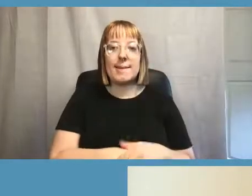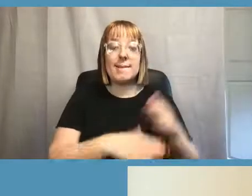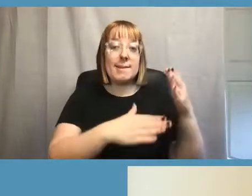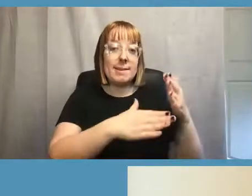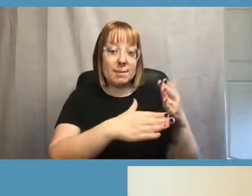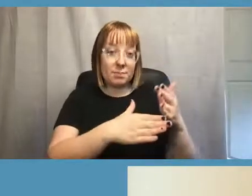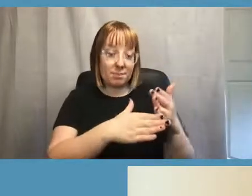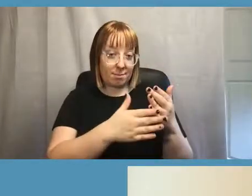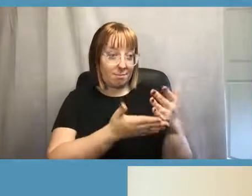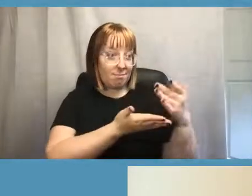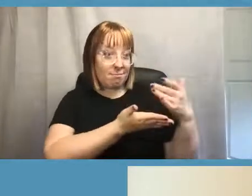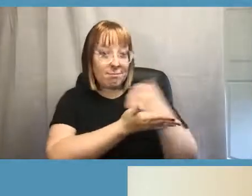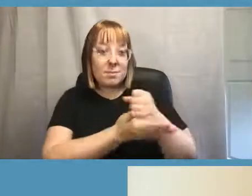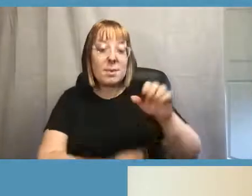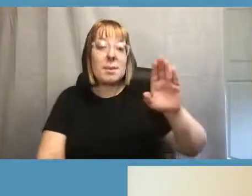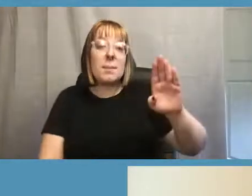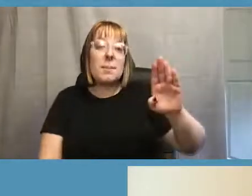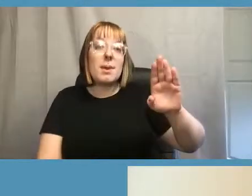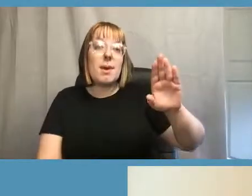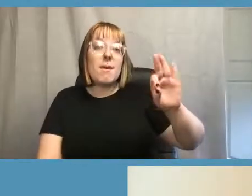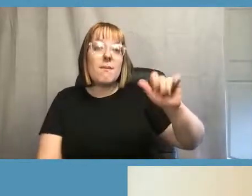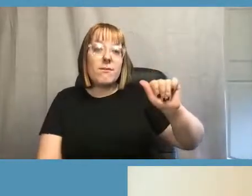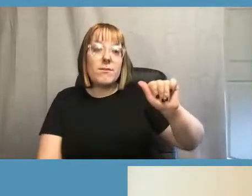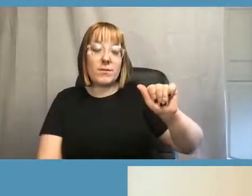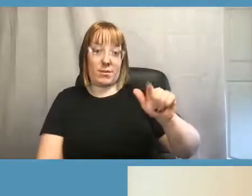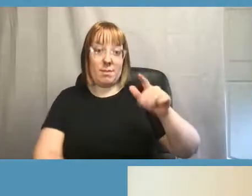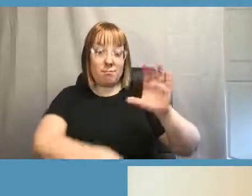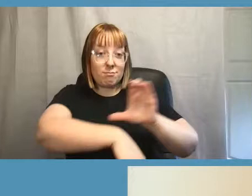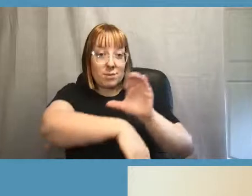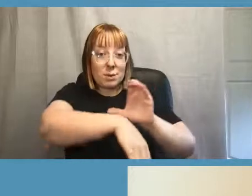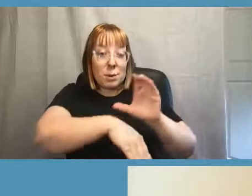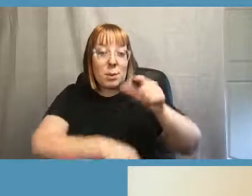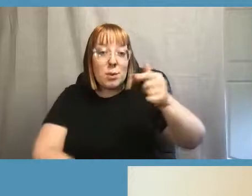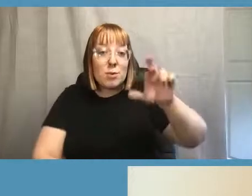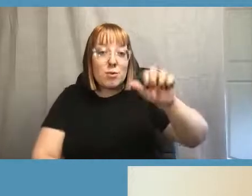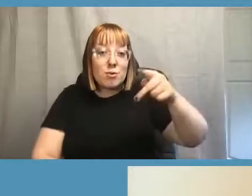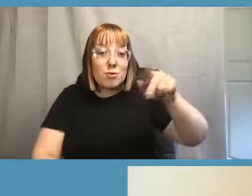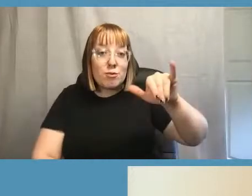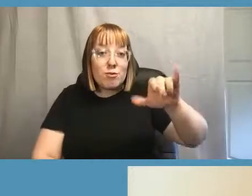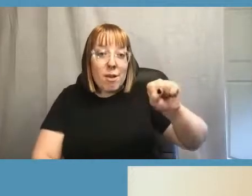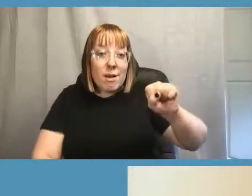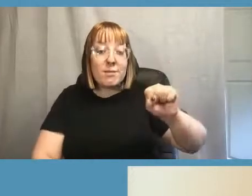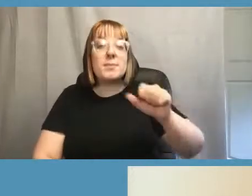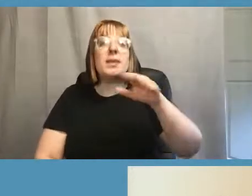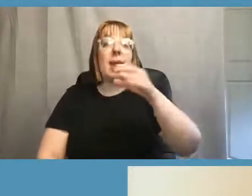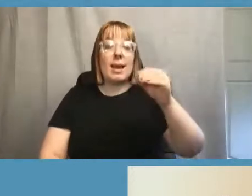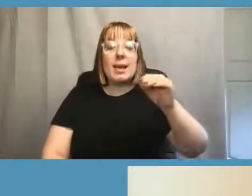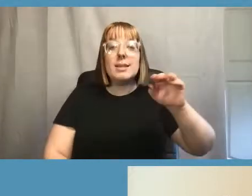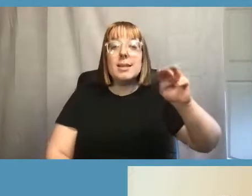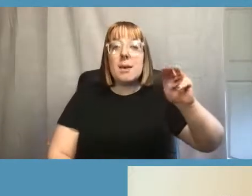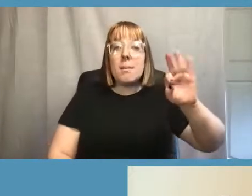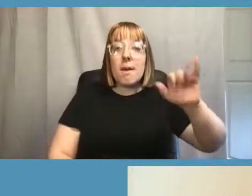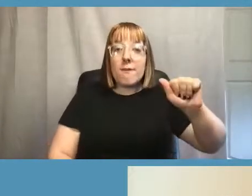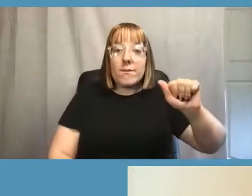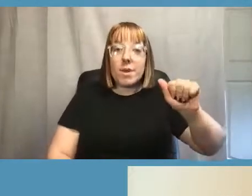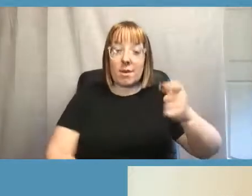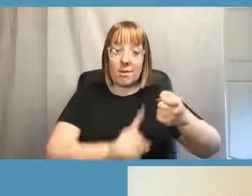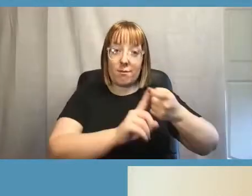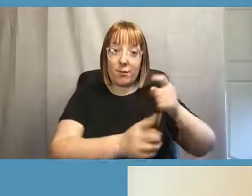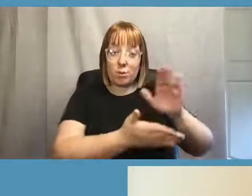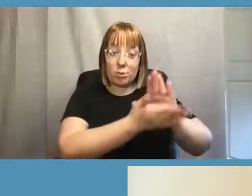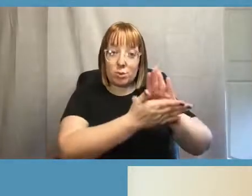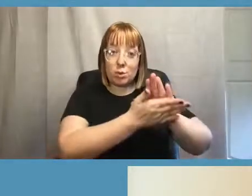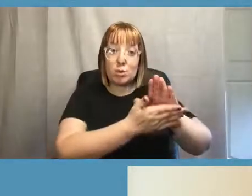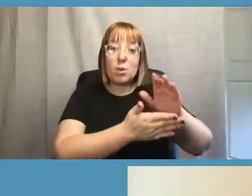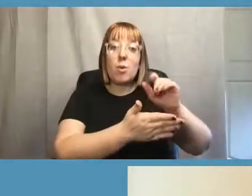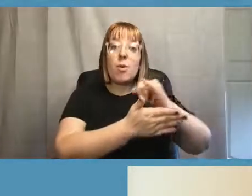She earned a BFA in computer graphics with honors from Pratt Institute and an MFA in art and technology from the School of Art